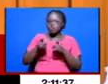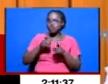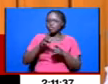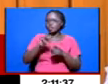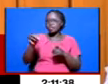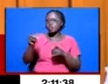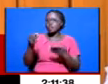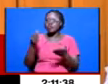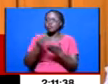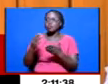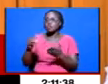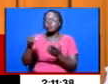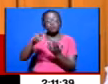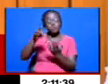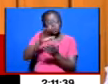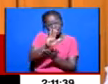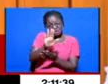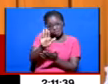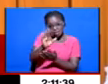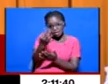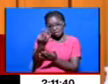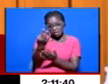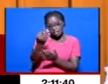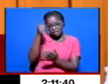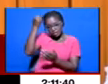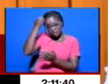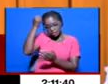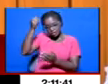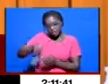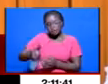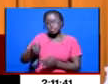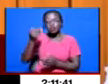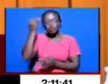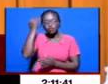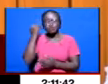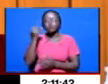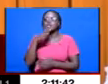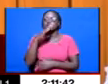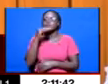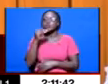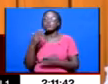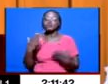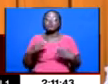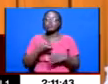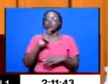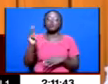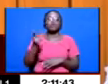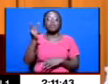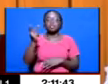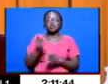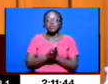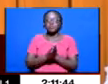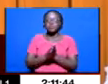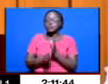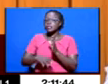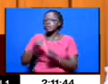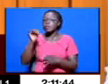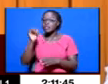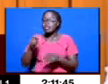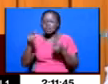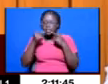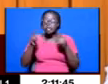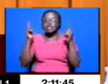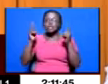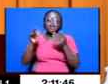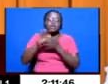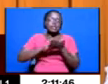their choice. These are 3 judges of our courts speaking for the people of Kenya. We find and declare that the basic